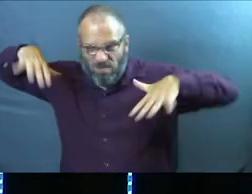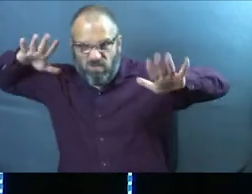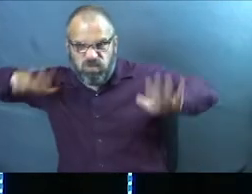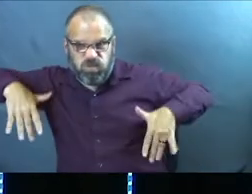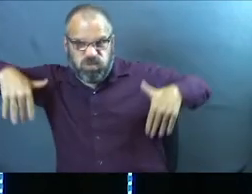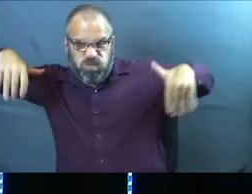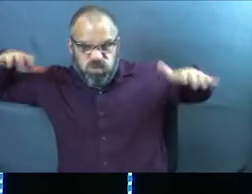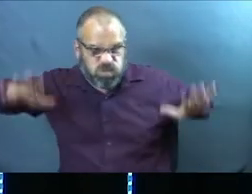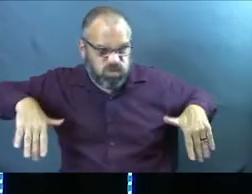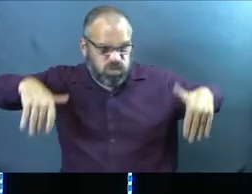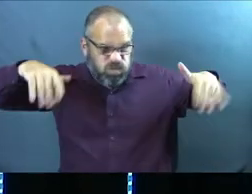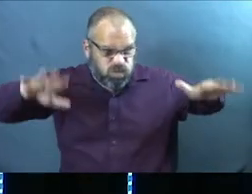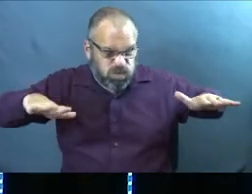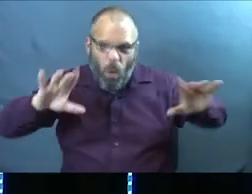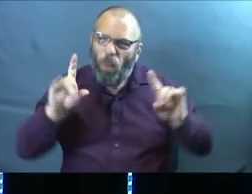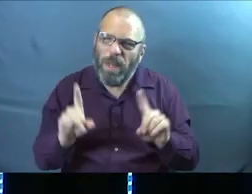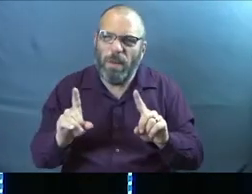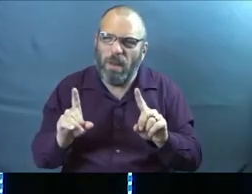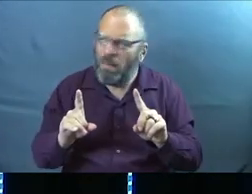Gandalf,